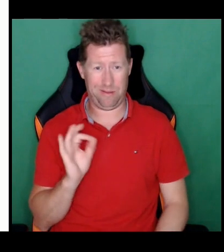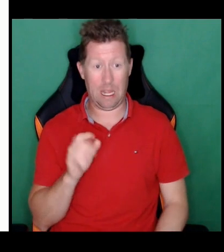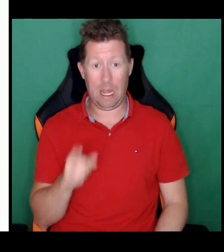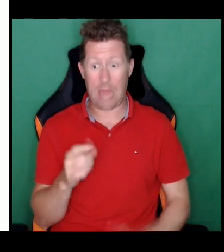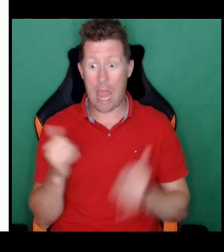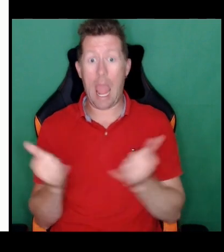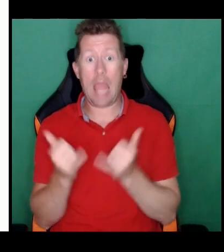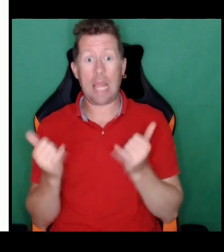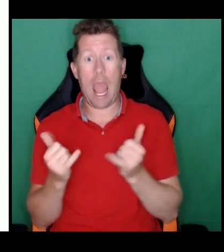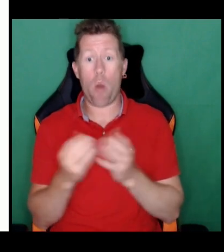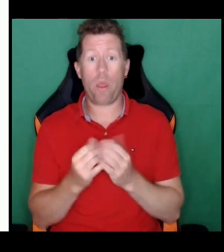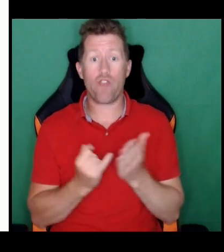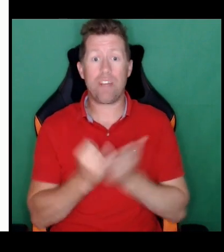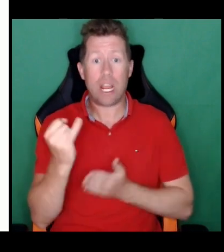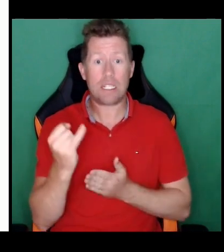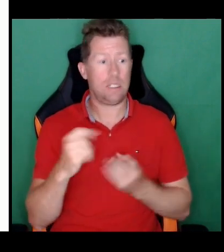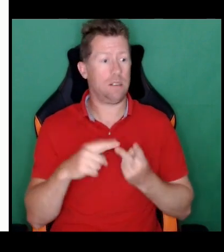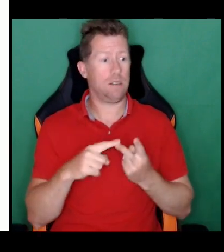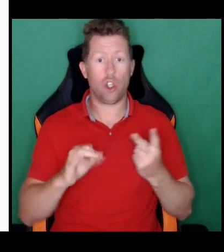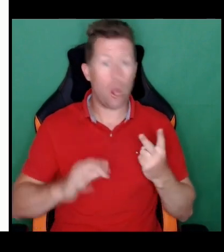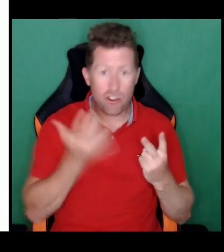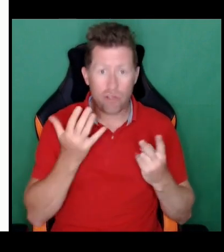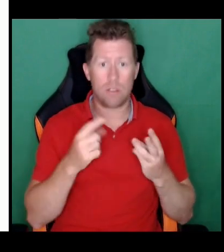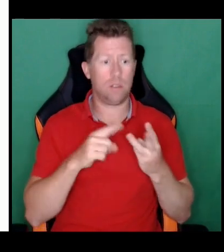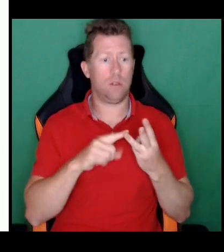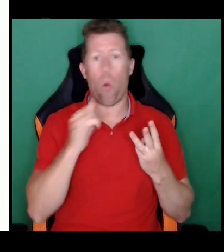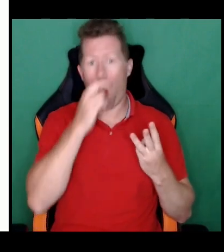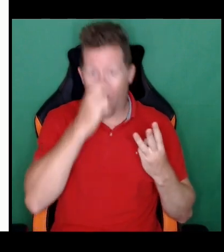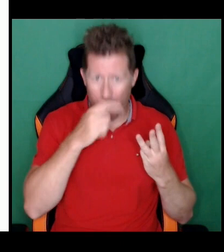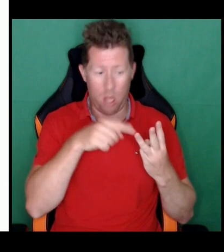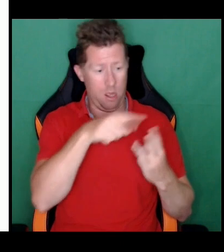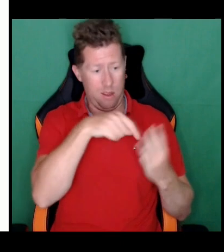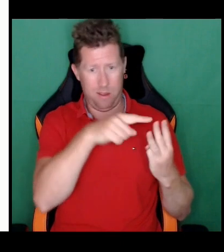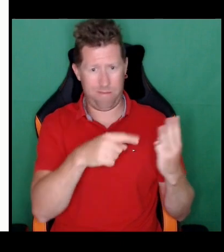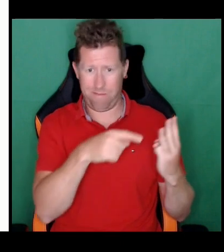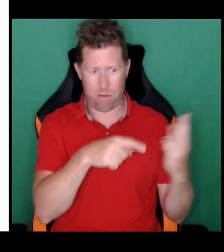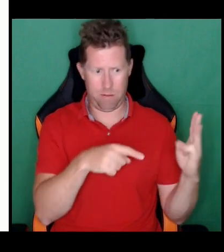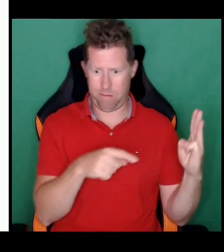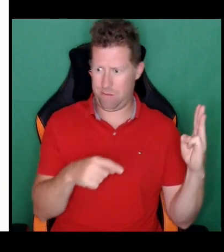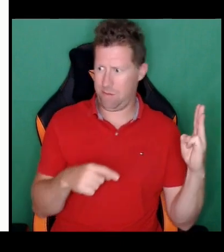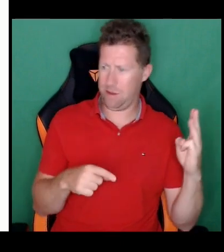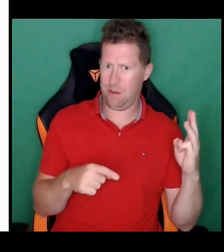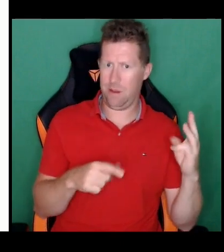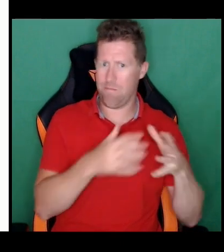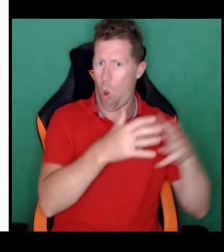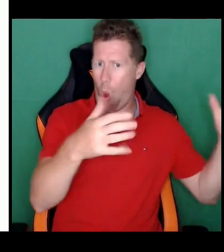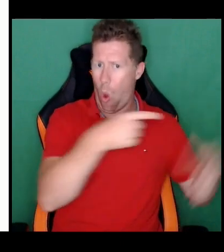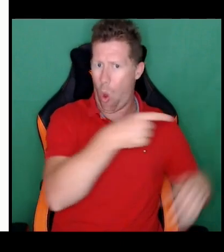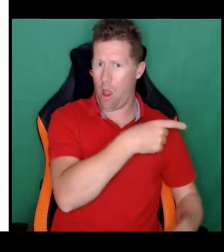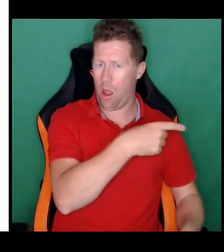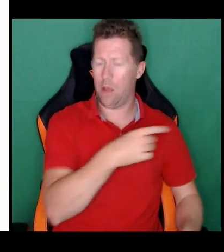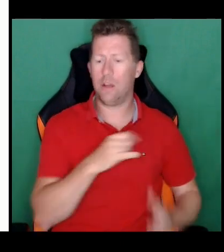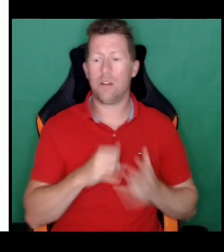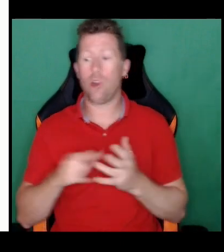the rejectors, the uninteresteds, or the susceptibles. So as a group, collectively, they see